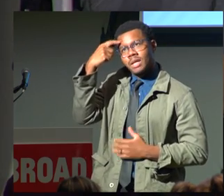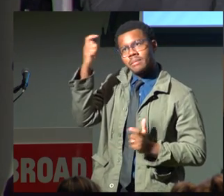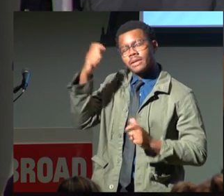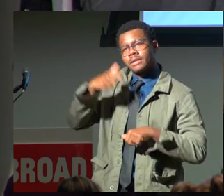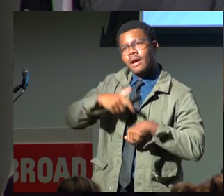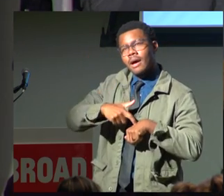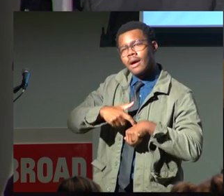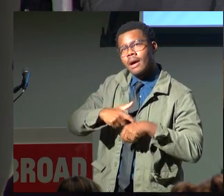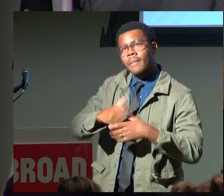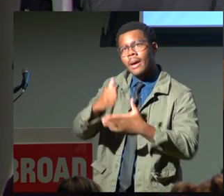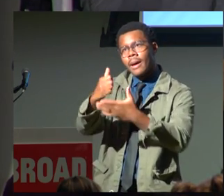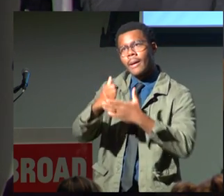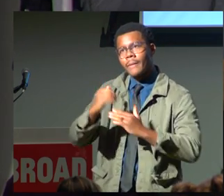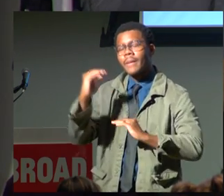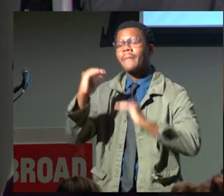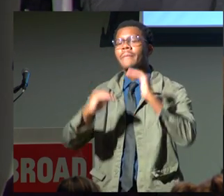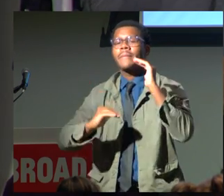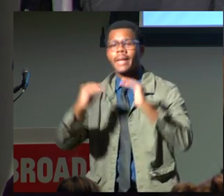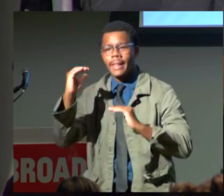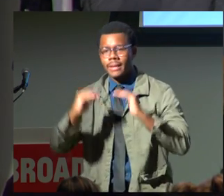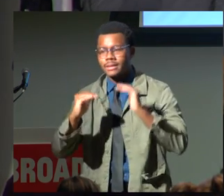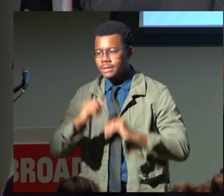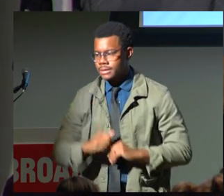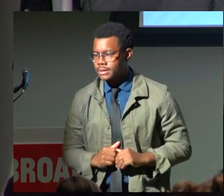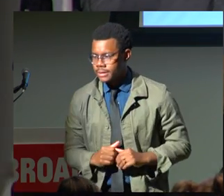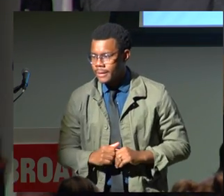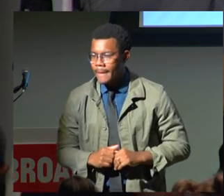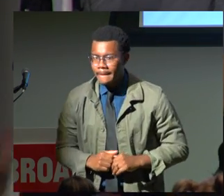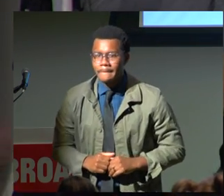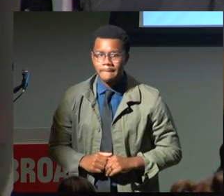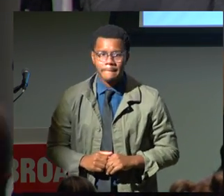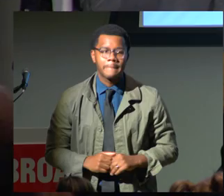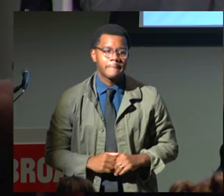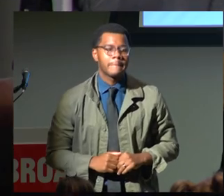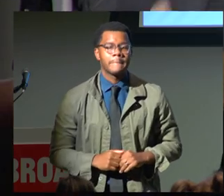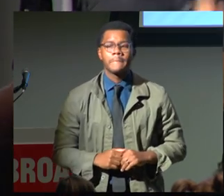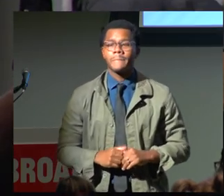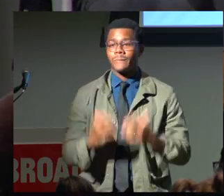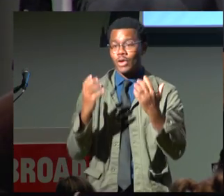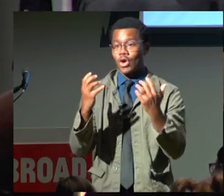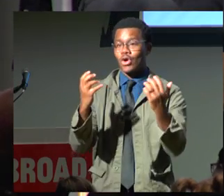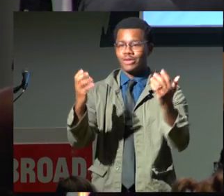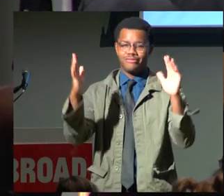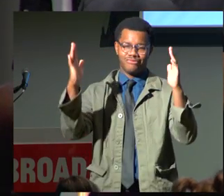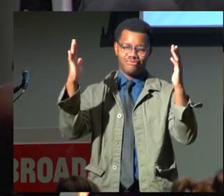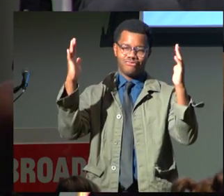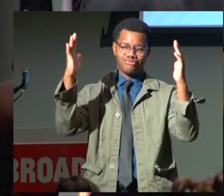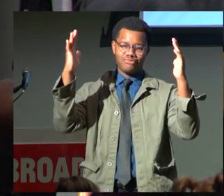and ebullient. What does that mean? That's what she said.